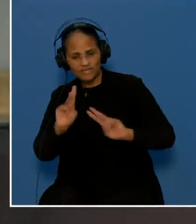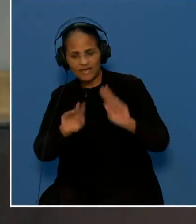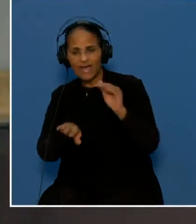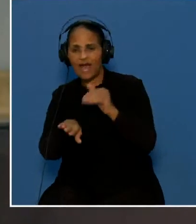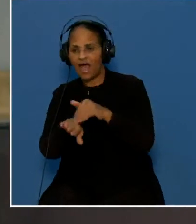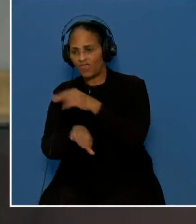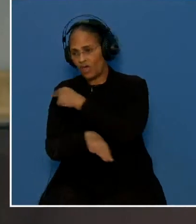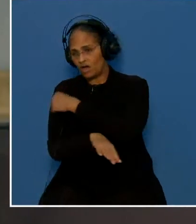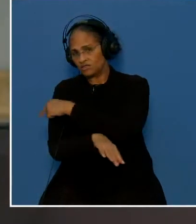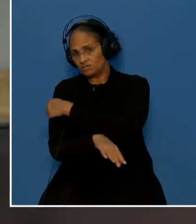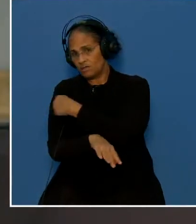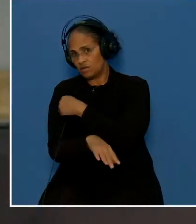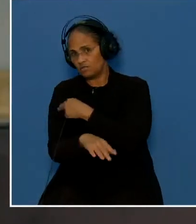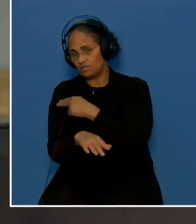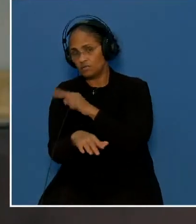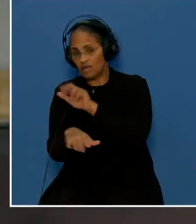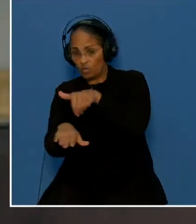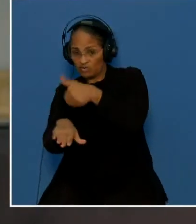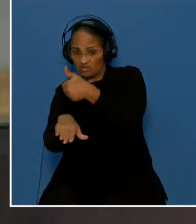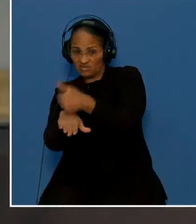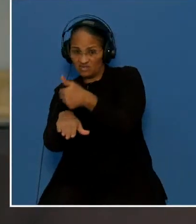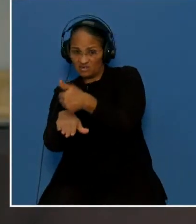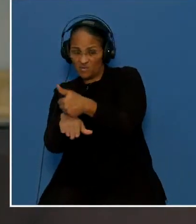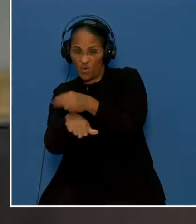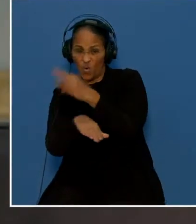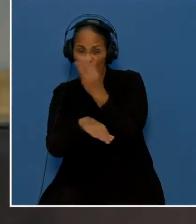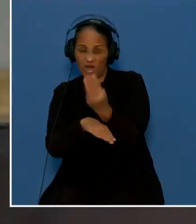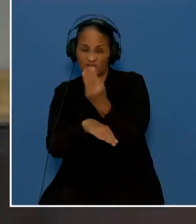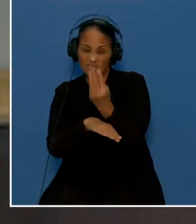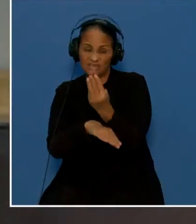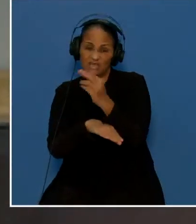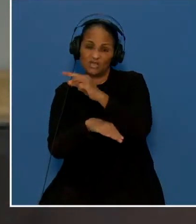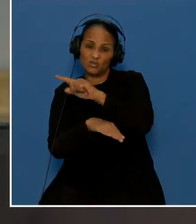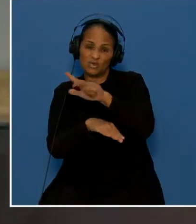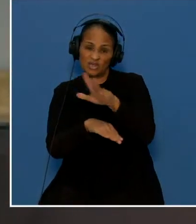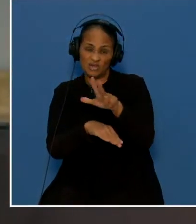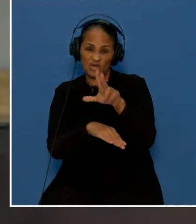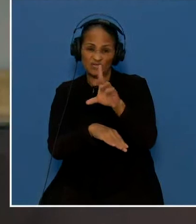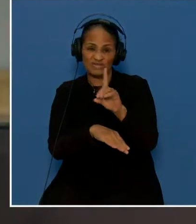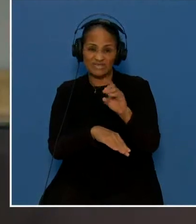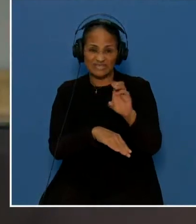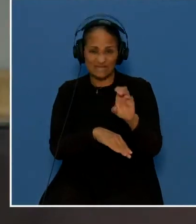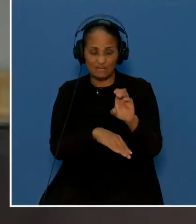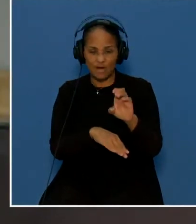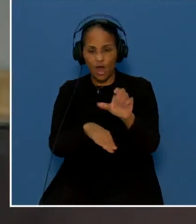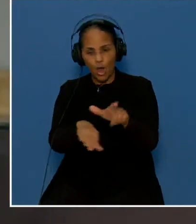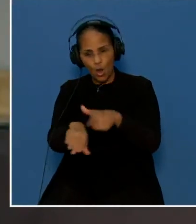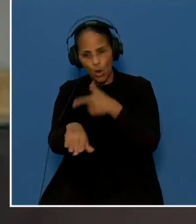hospital, which were put in place on Wednesday, the 23rd of December, and they are: long-term care